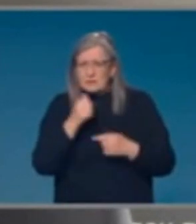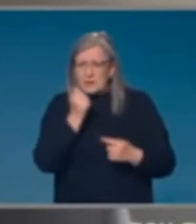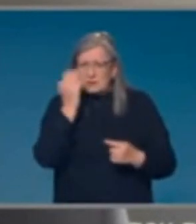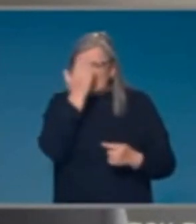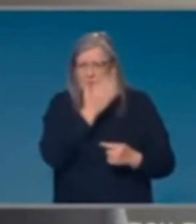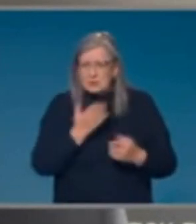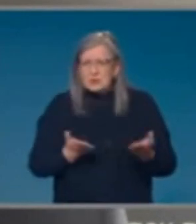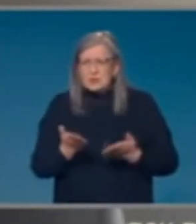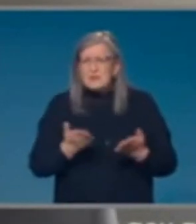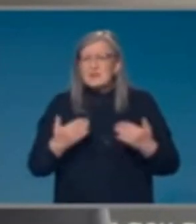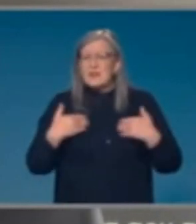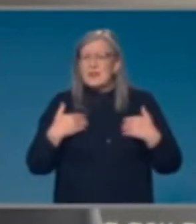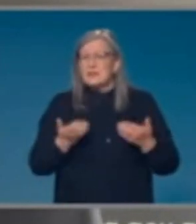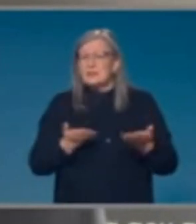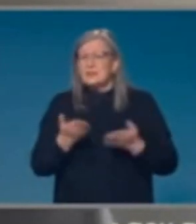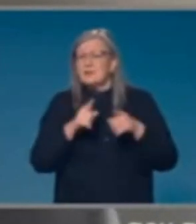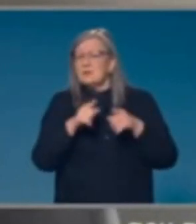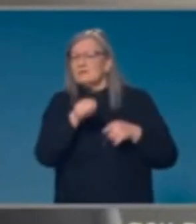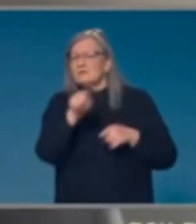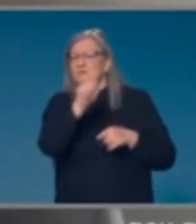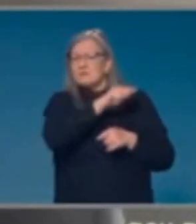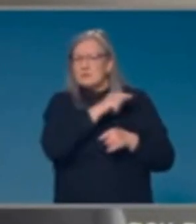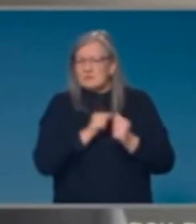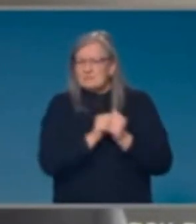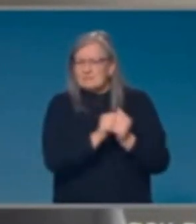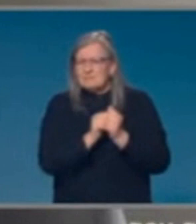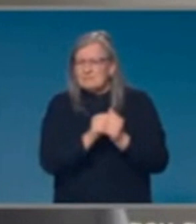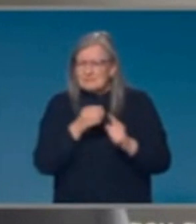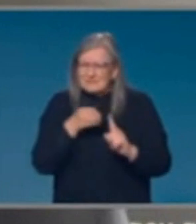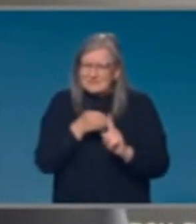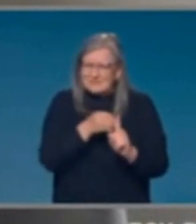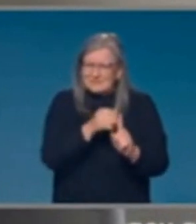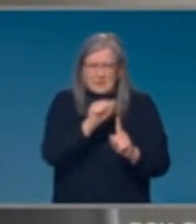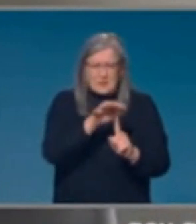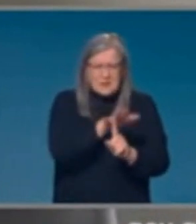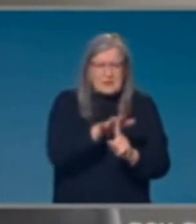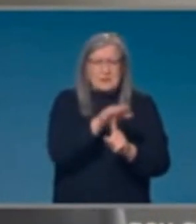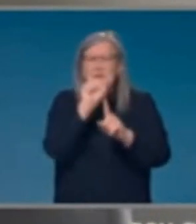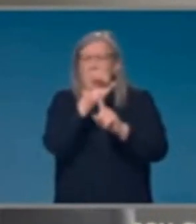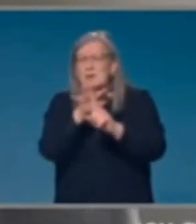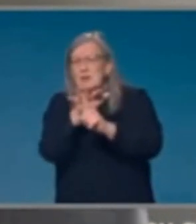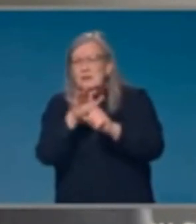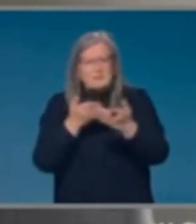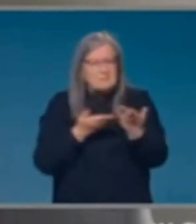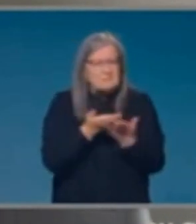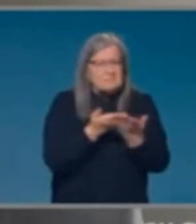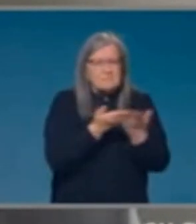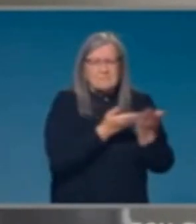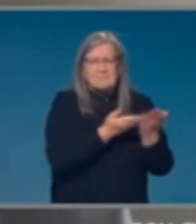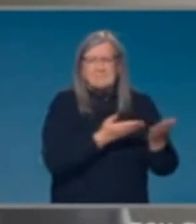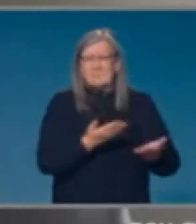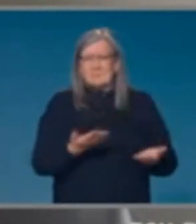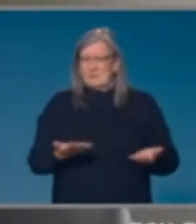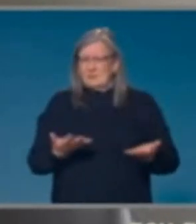Health Organisations on local targeted responses. It's not a question of access, as Pat